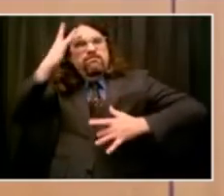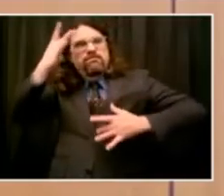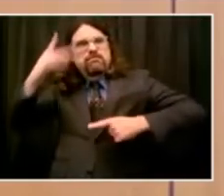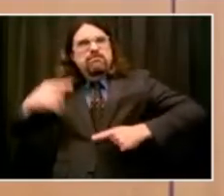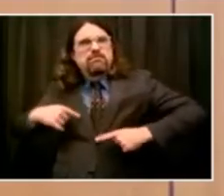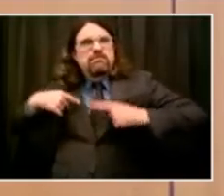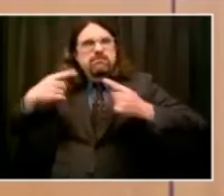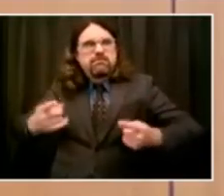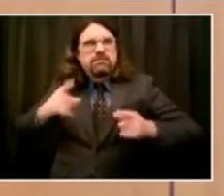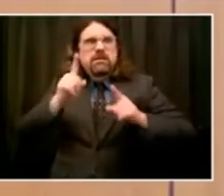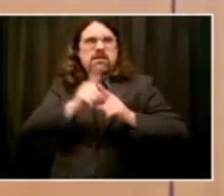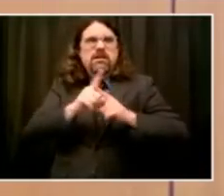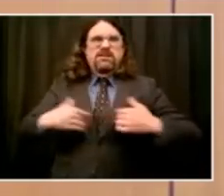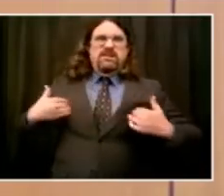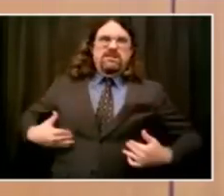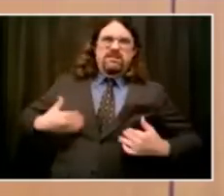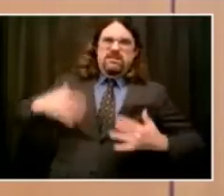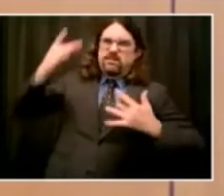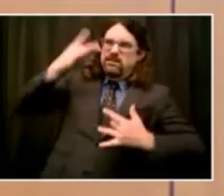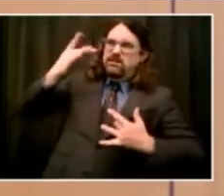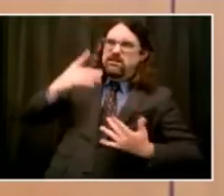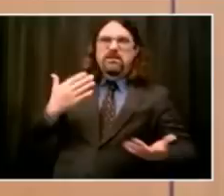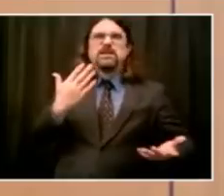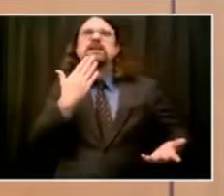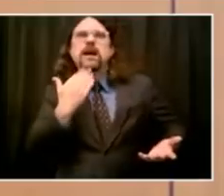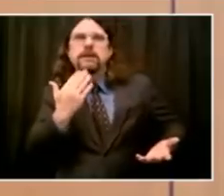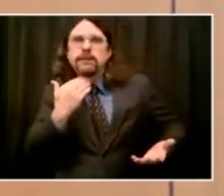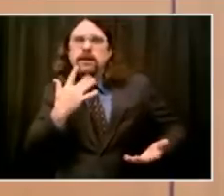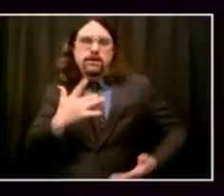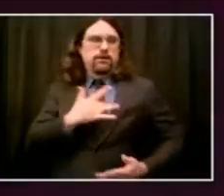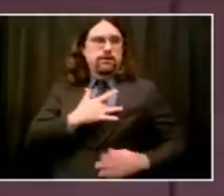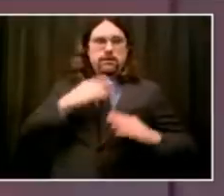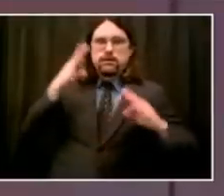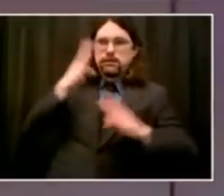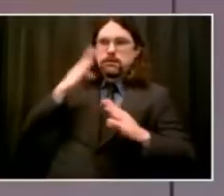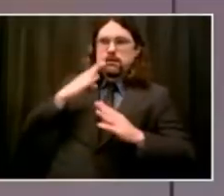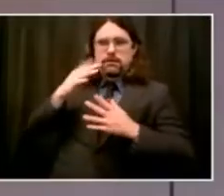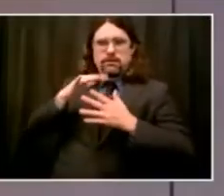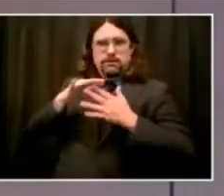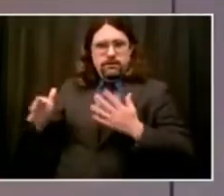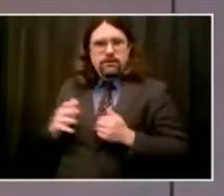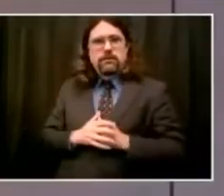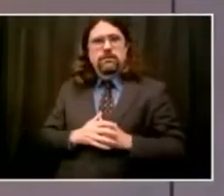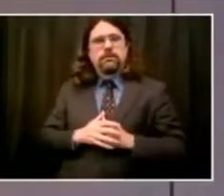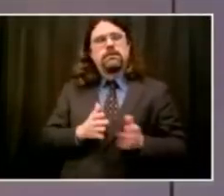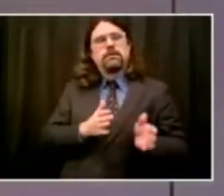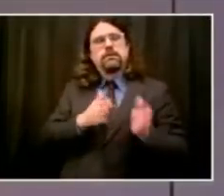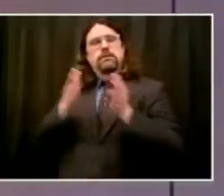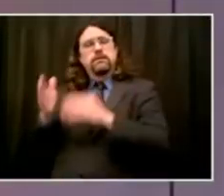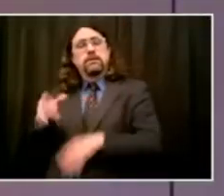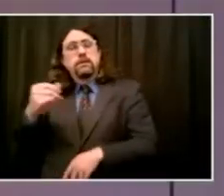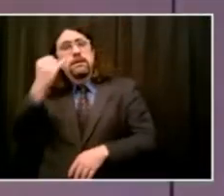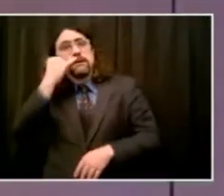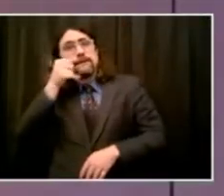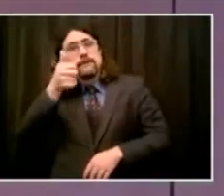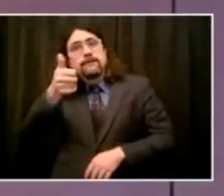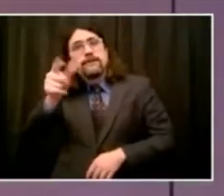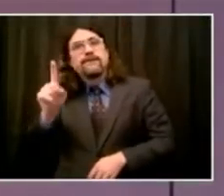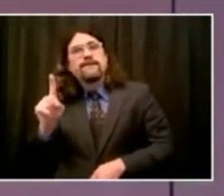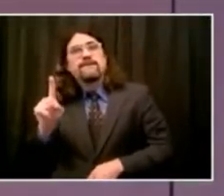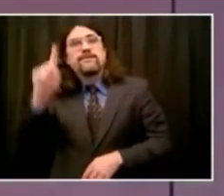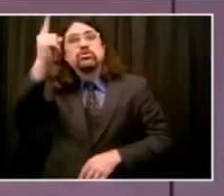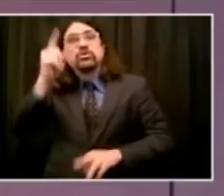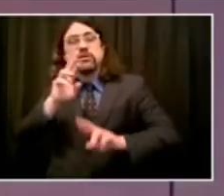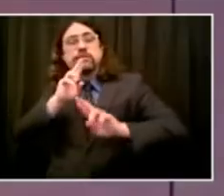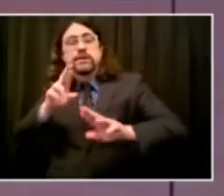currently have is a process in place where we're expanding based on what